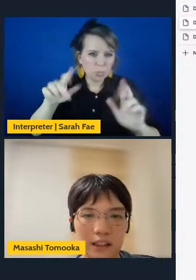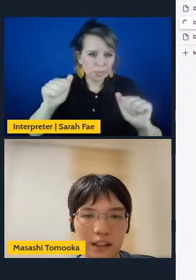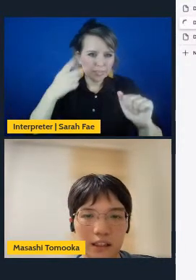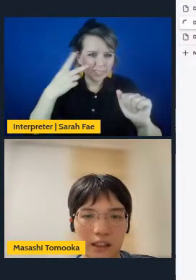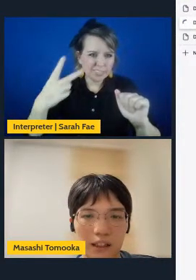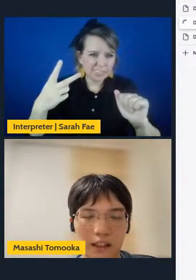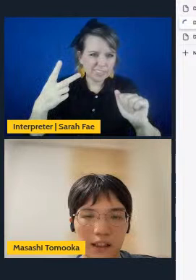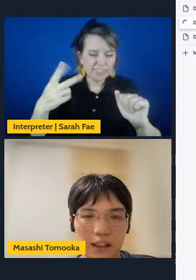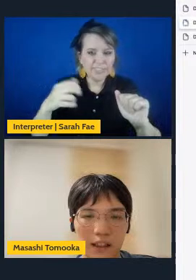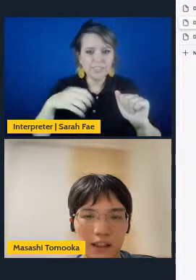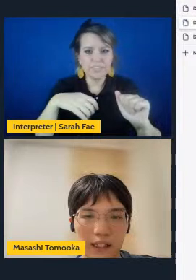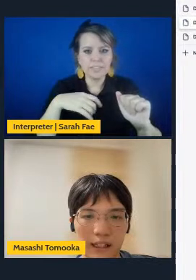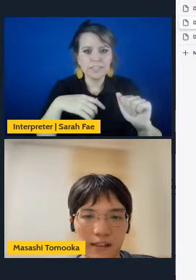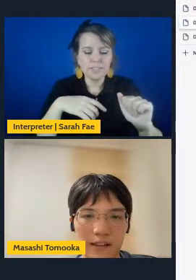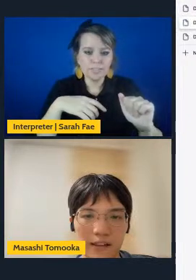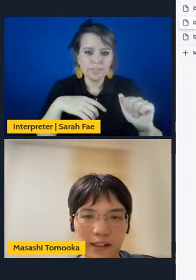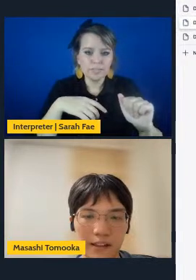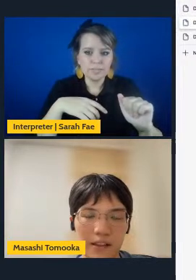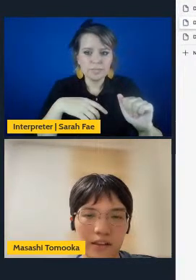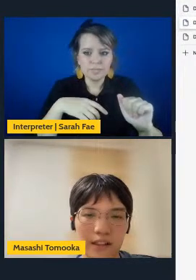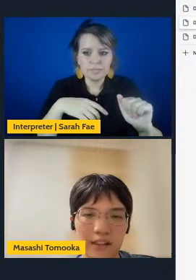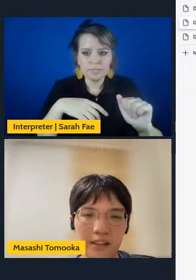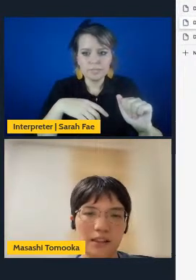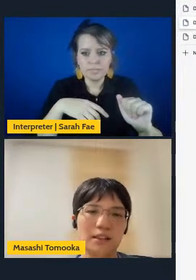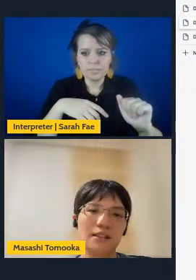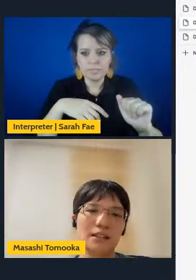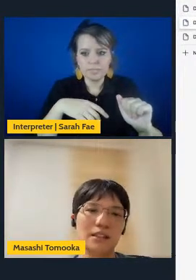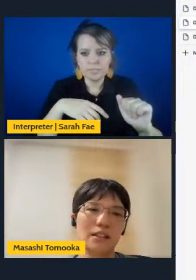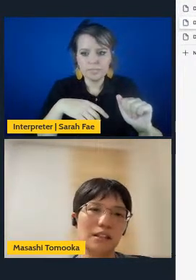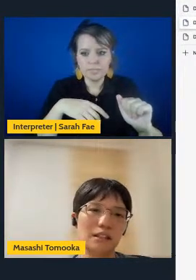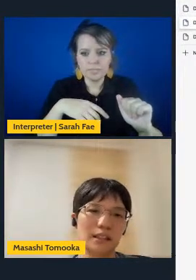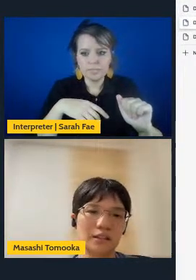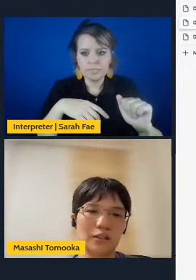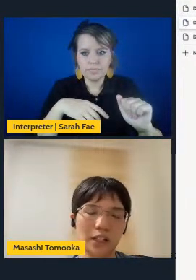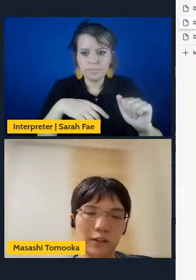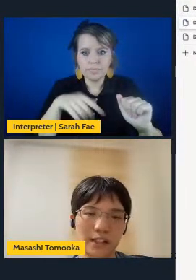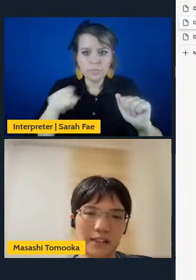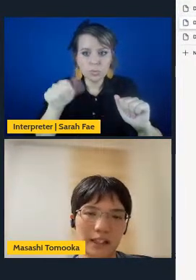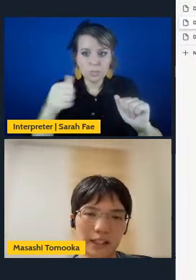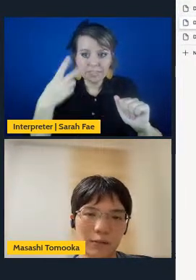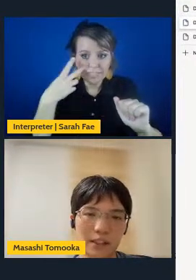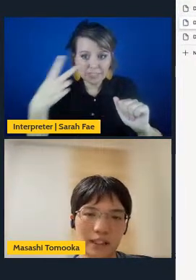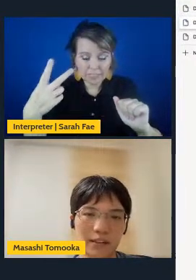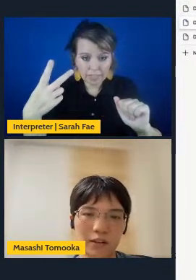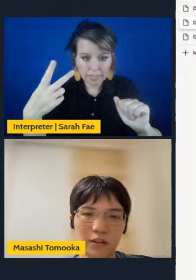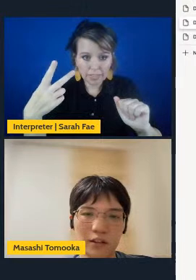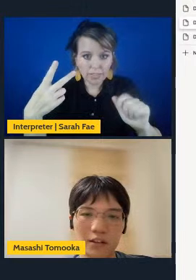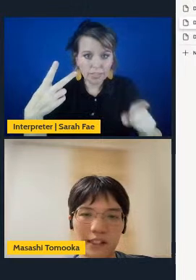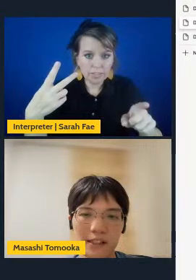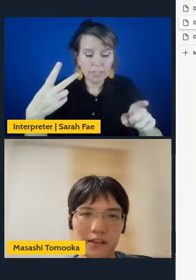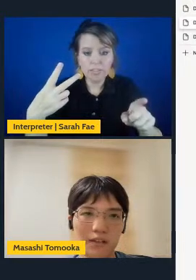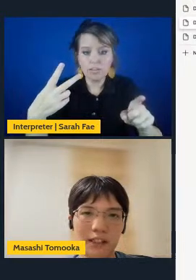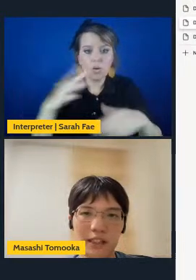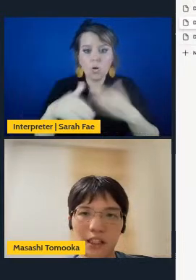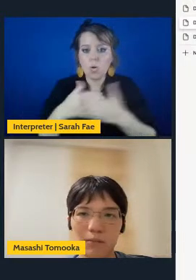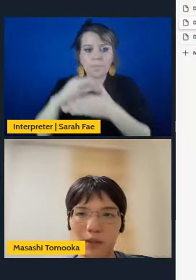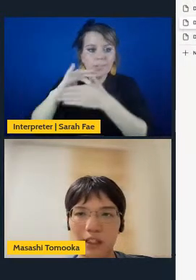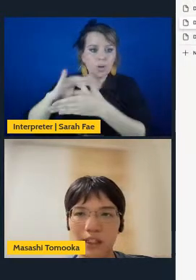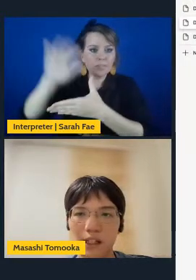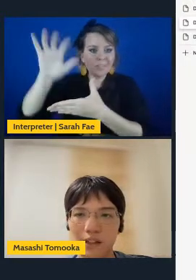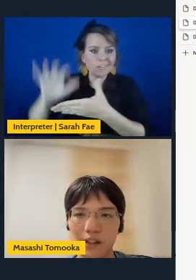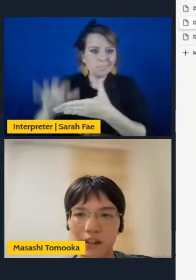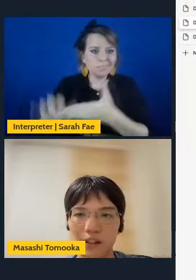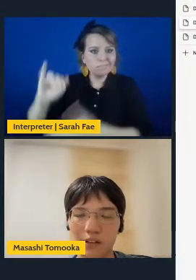see here this request. You can see the front end fetch the AWS-config.json on